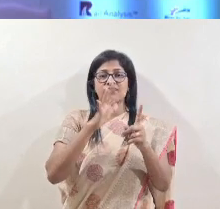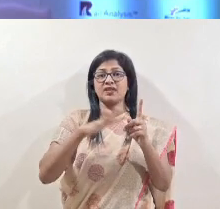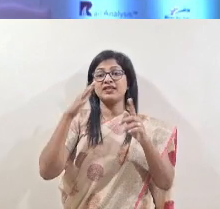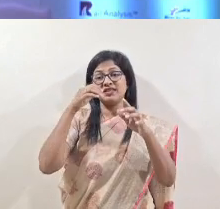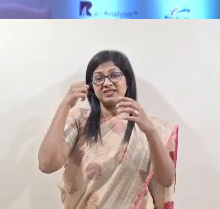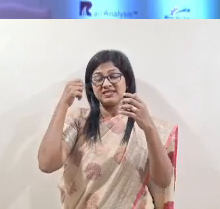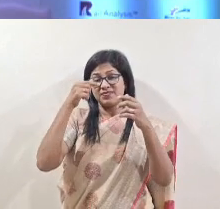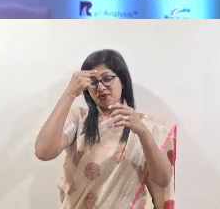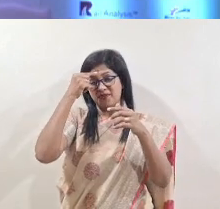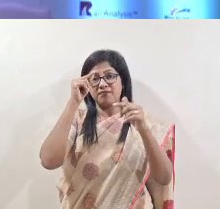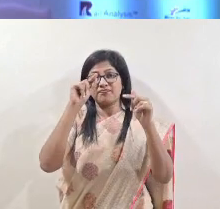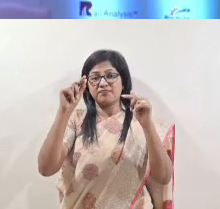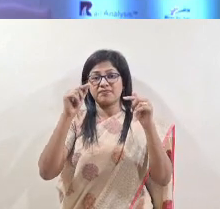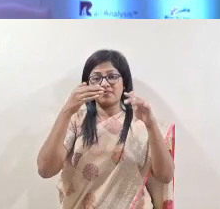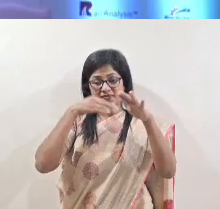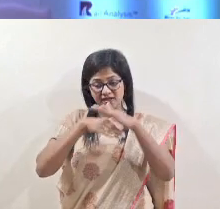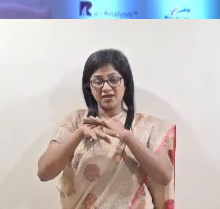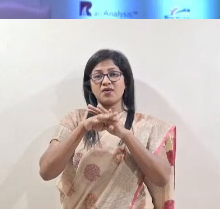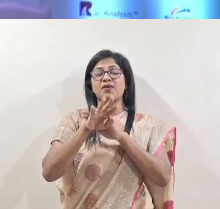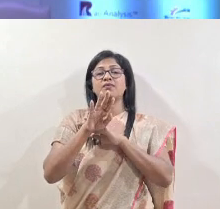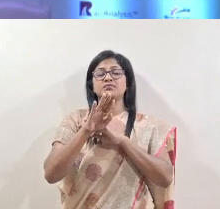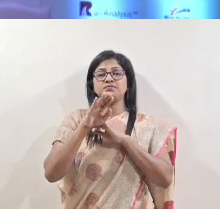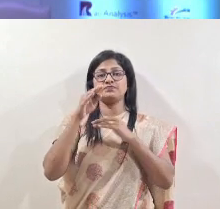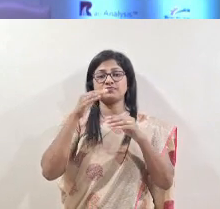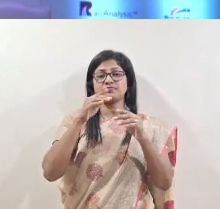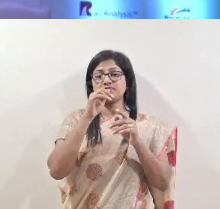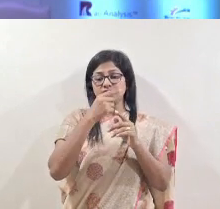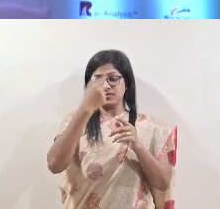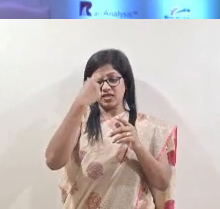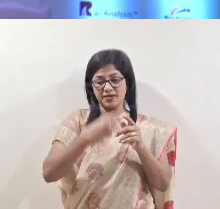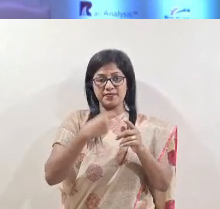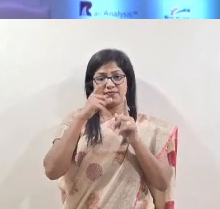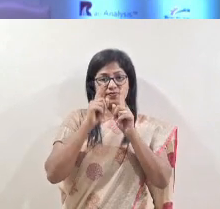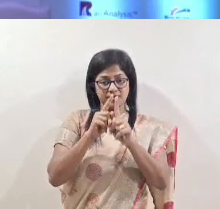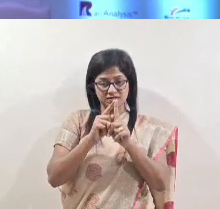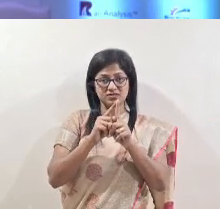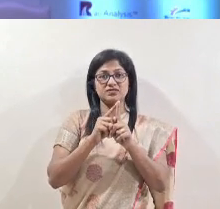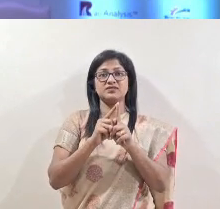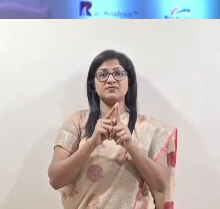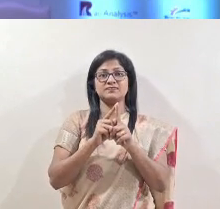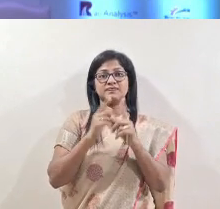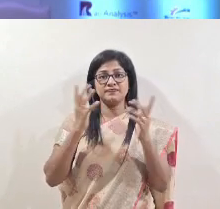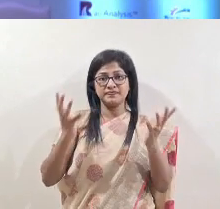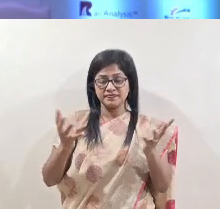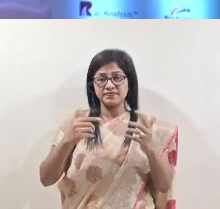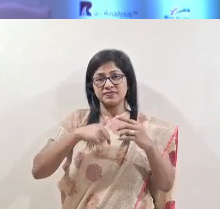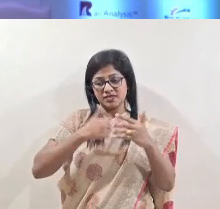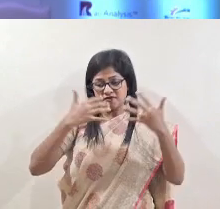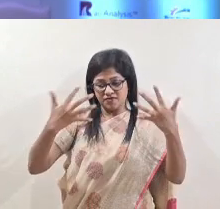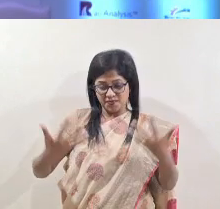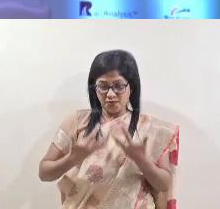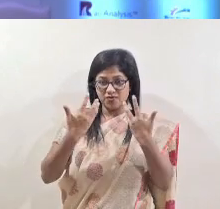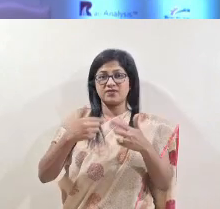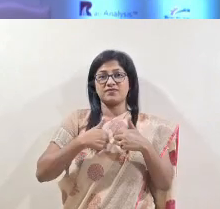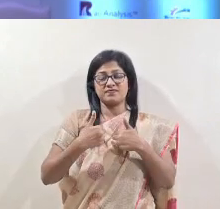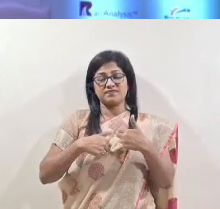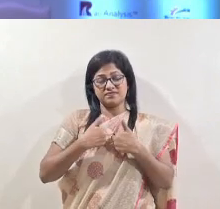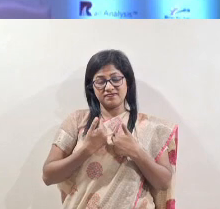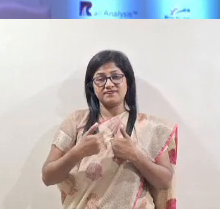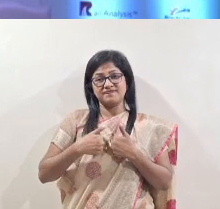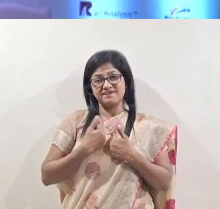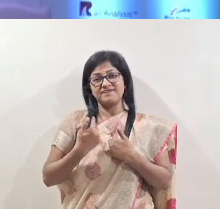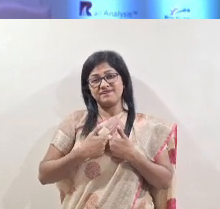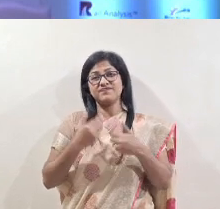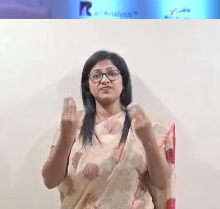within the pedestrian, the individual that motivates him to uh,